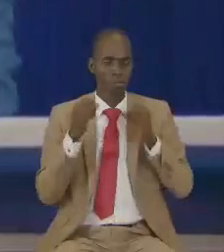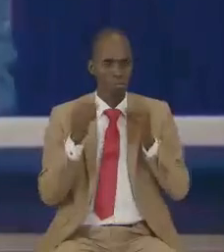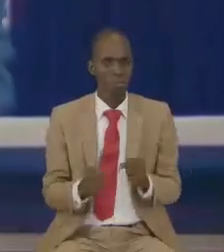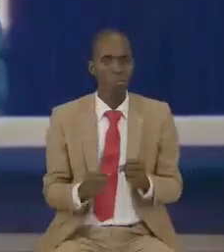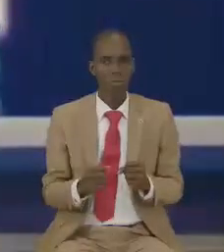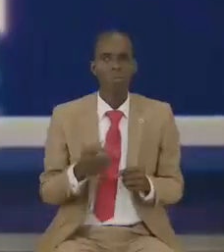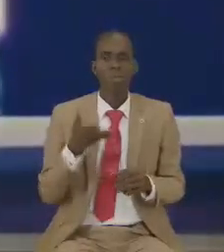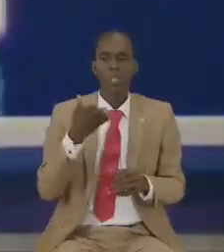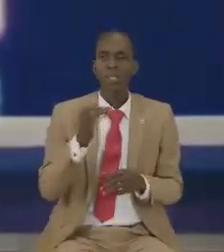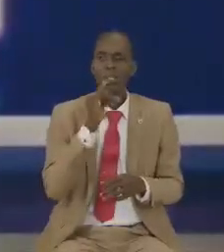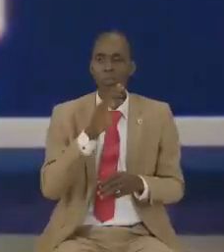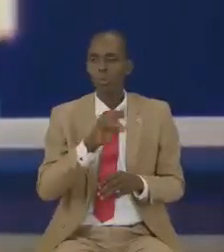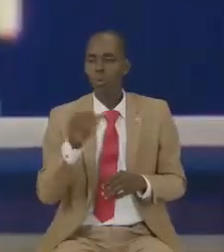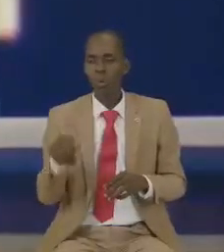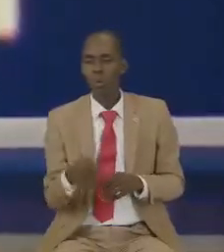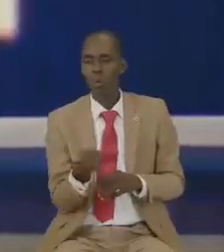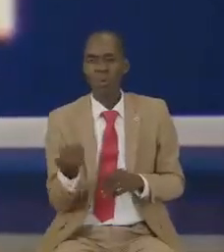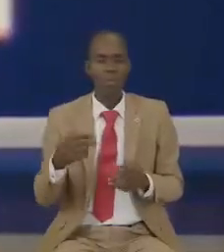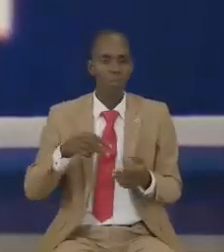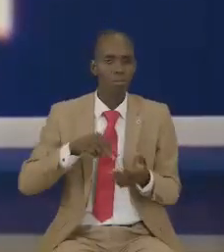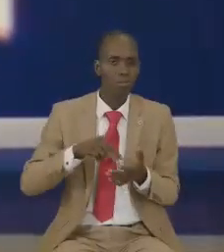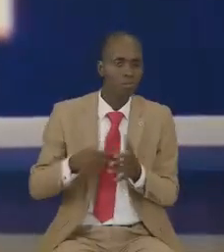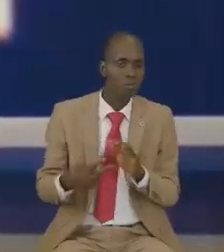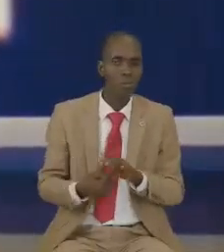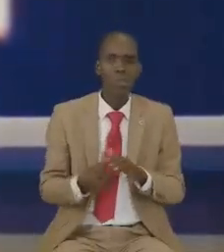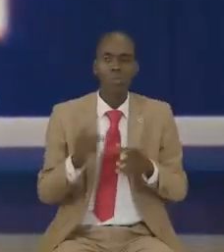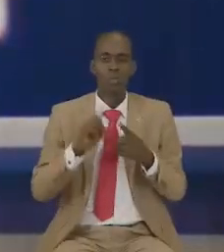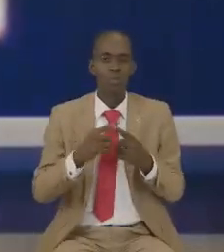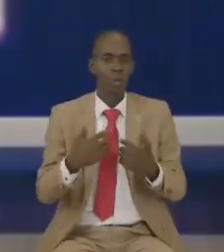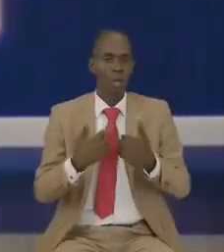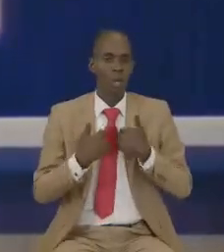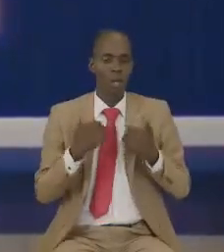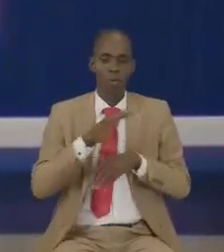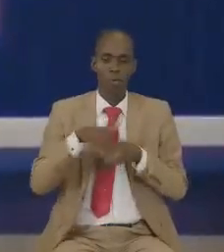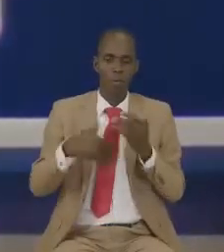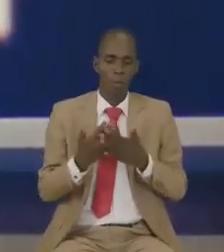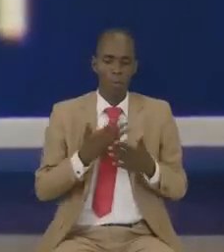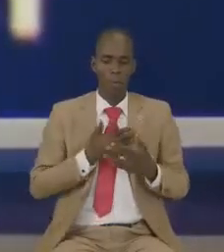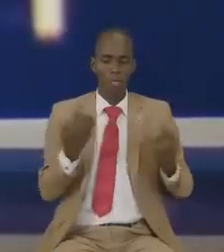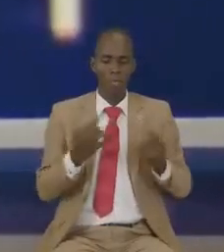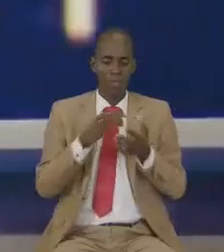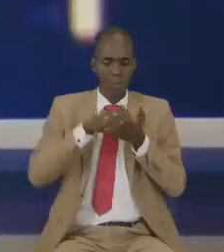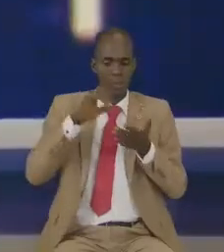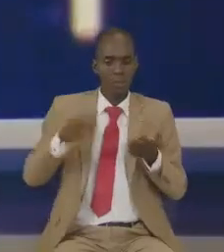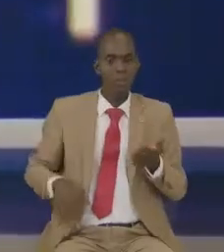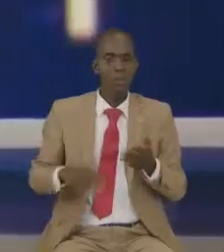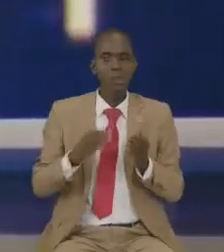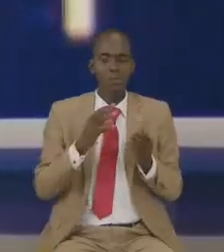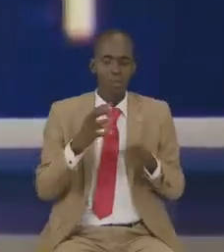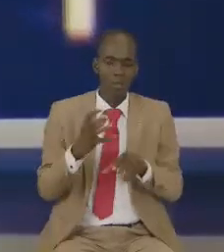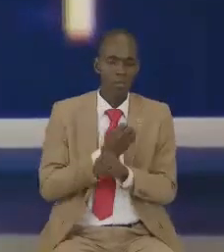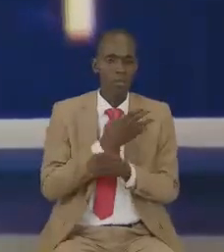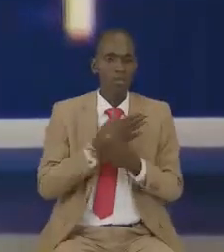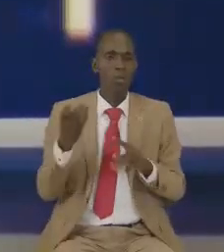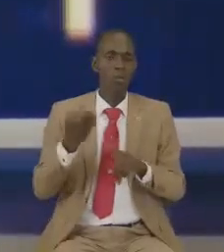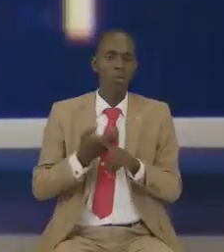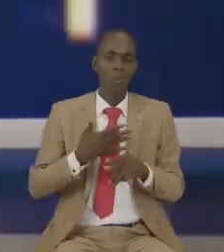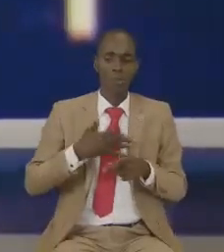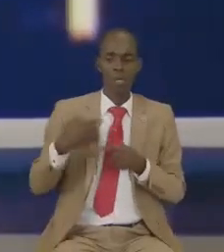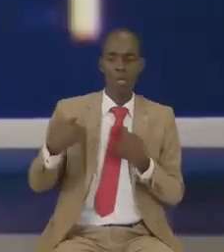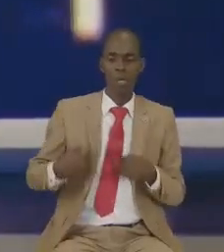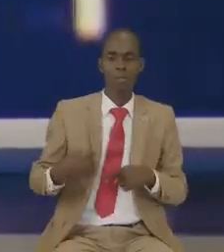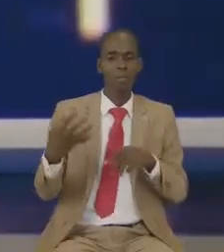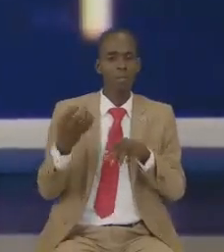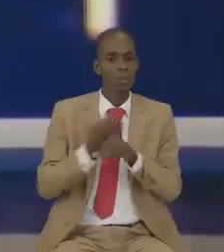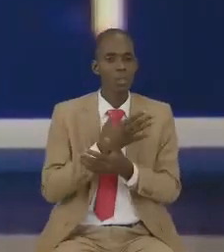no other means to have all my sins taken away from my heart, taken